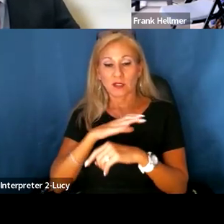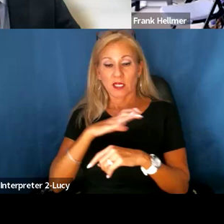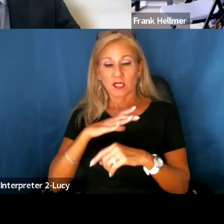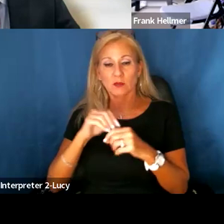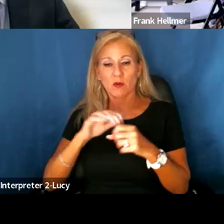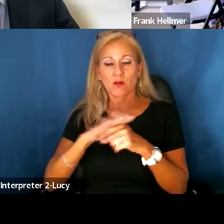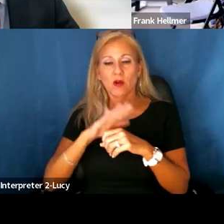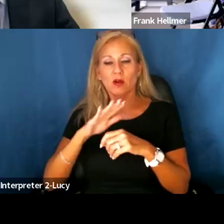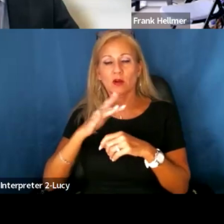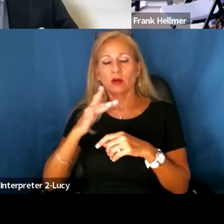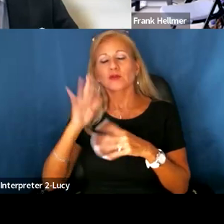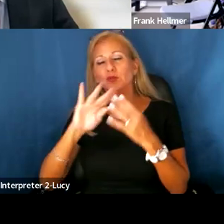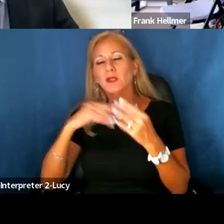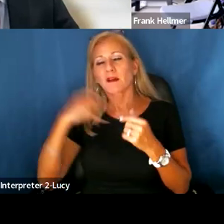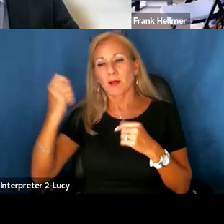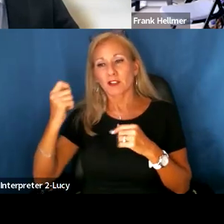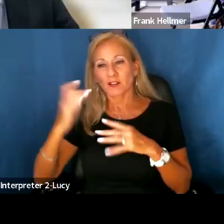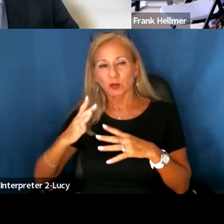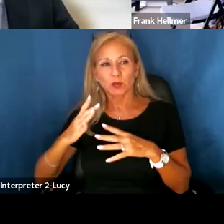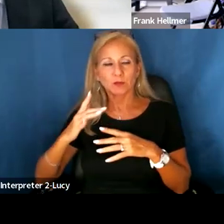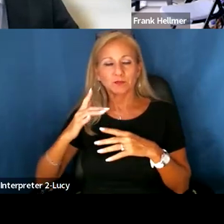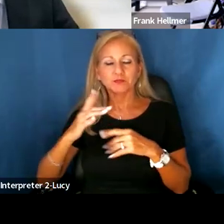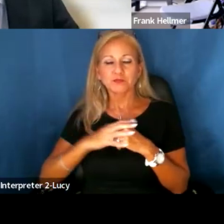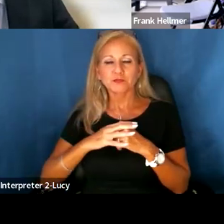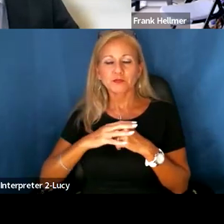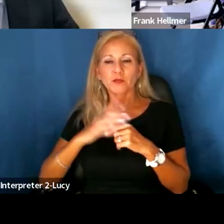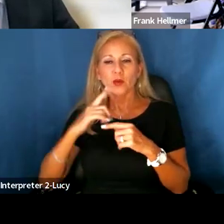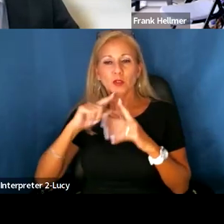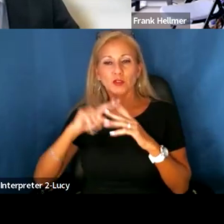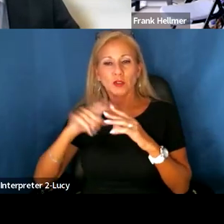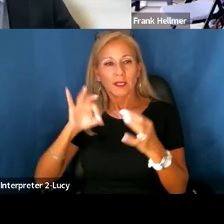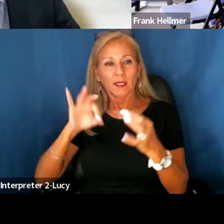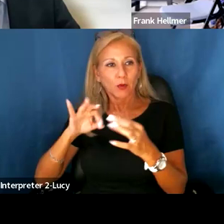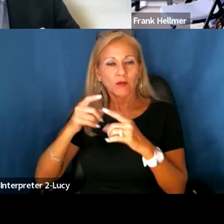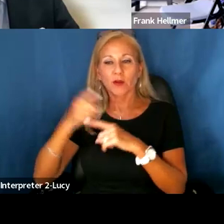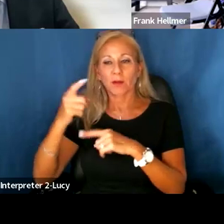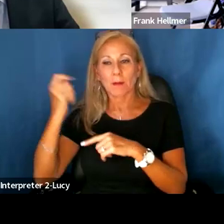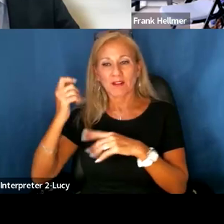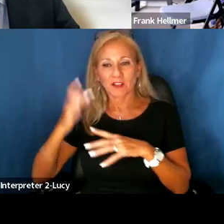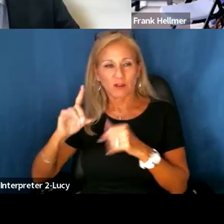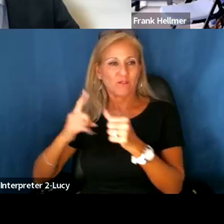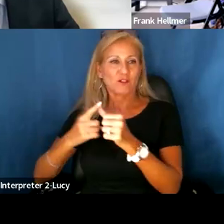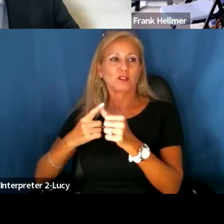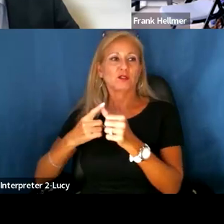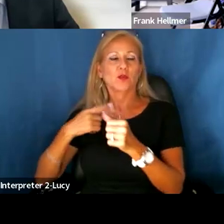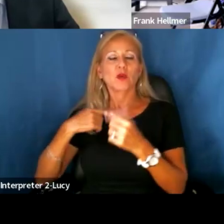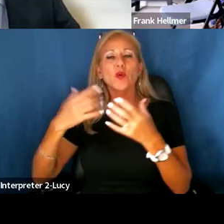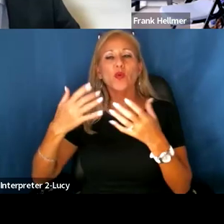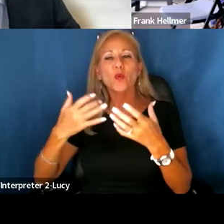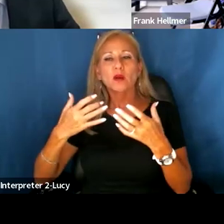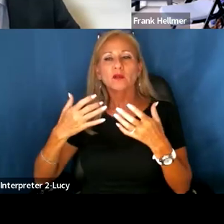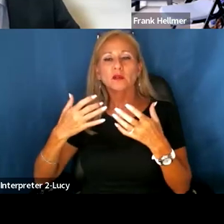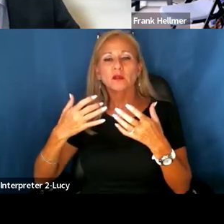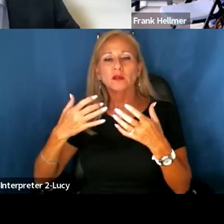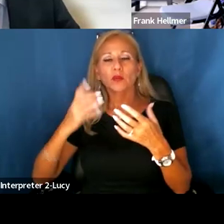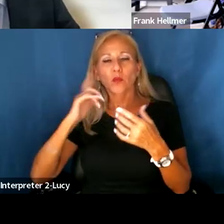rather than our Beneficiary Advisory Council. We're a little backwards. We started getting input from beneficiaries first. So we want to